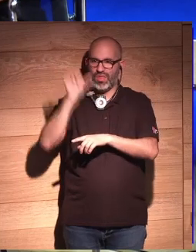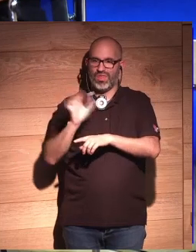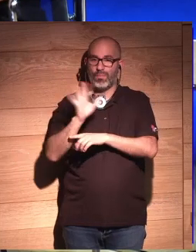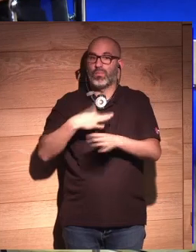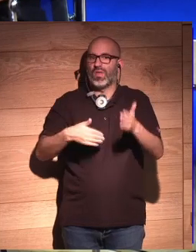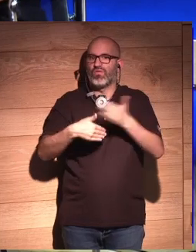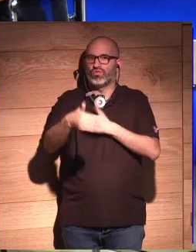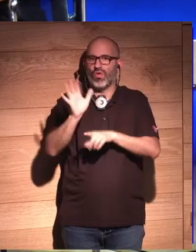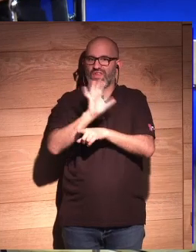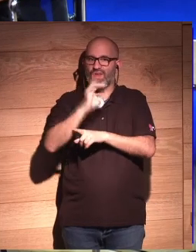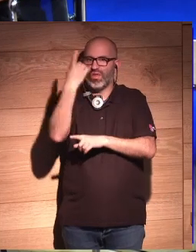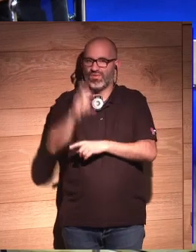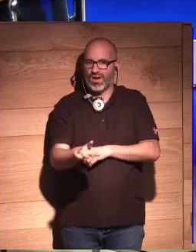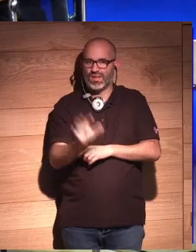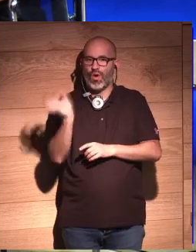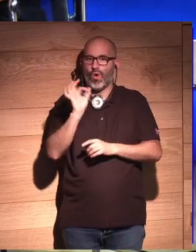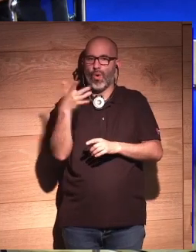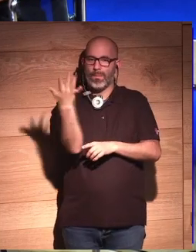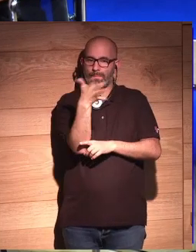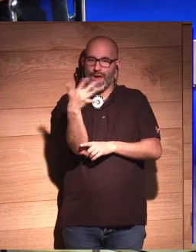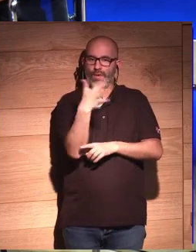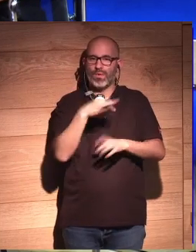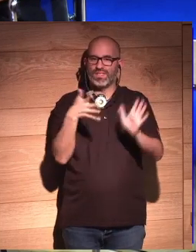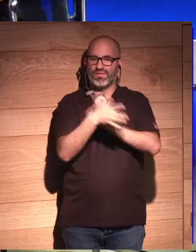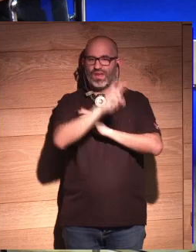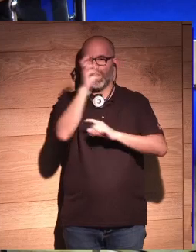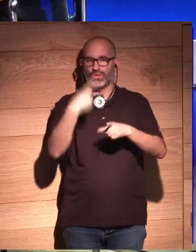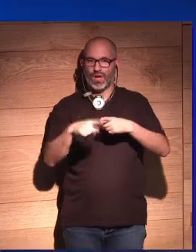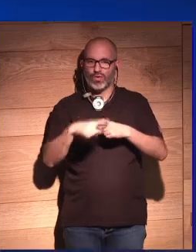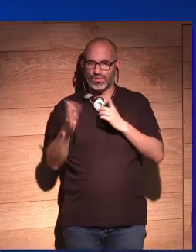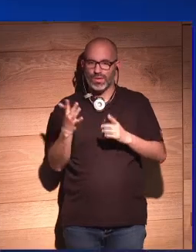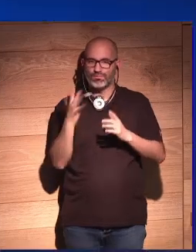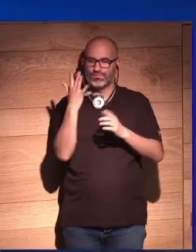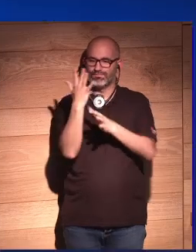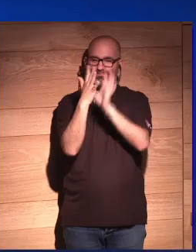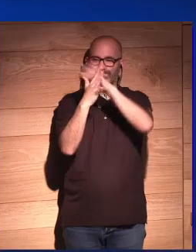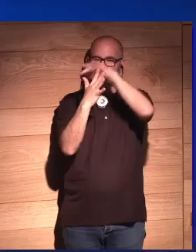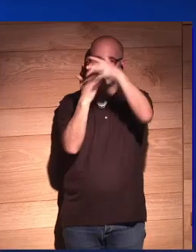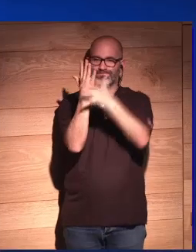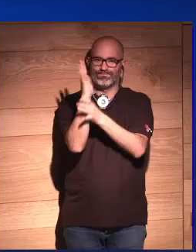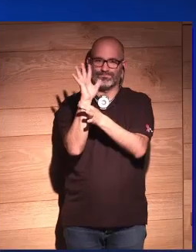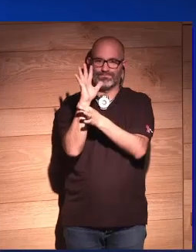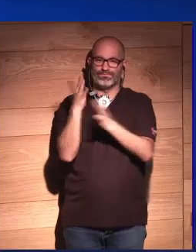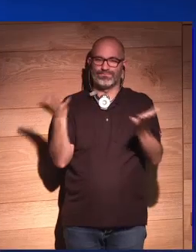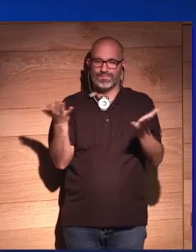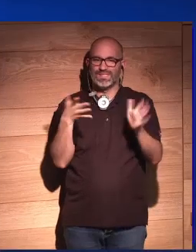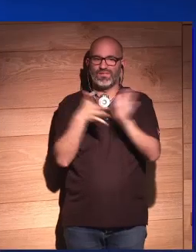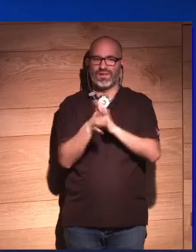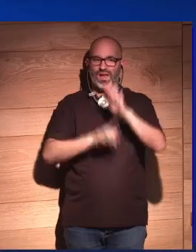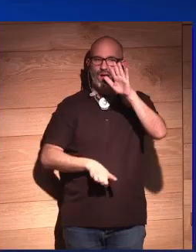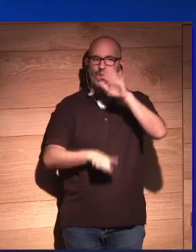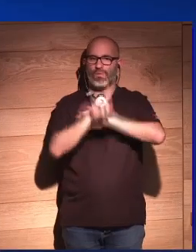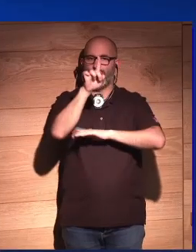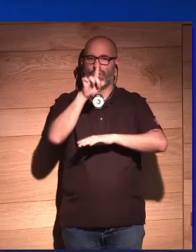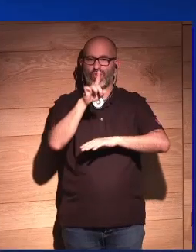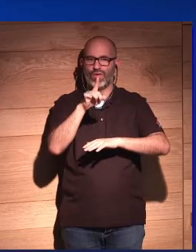the hands mean something else. You know, just like the evolution of Fearlessness, she put her hand on the